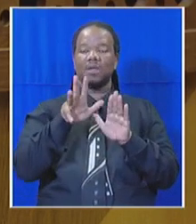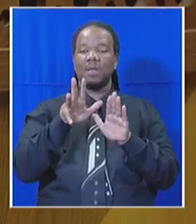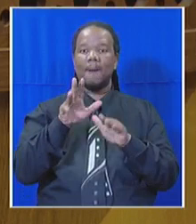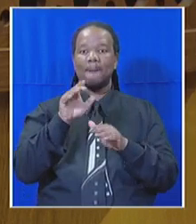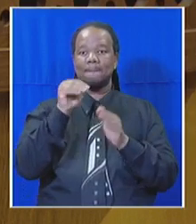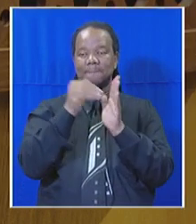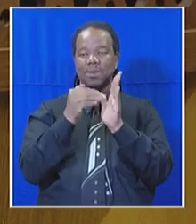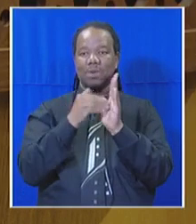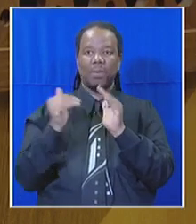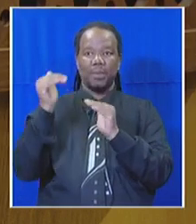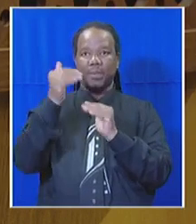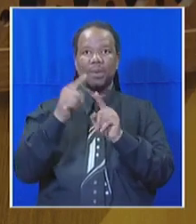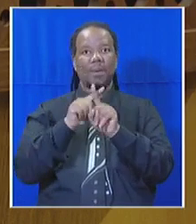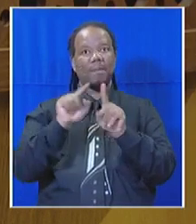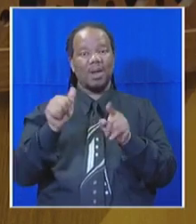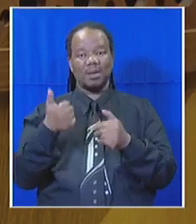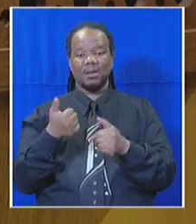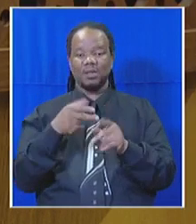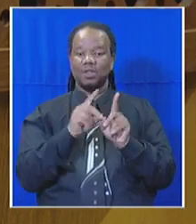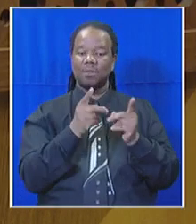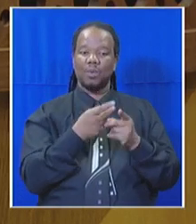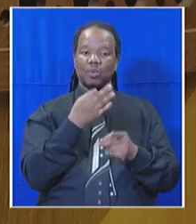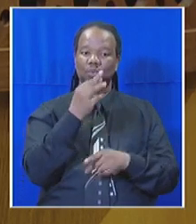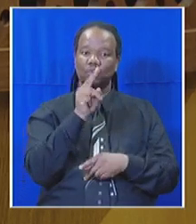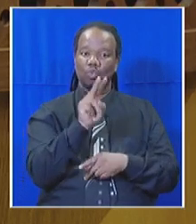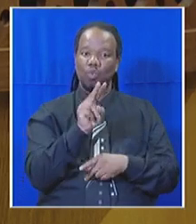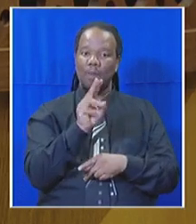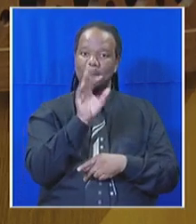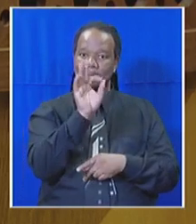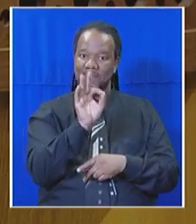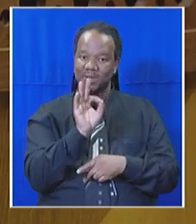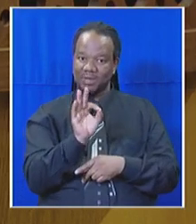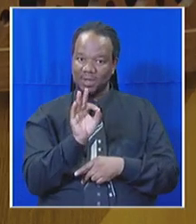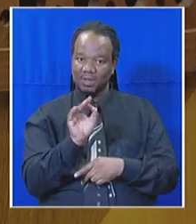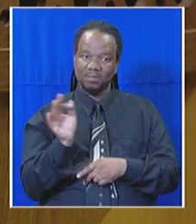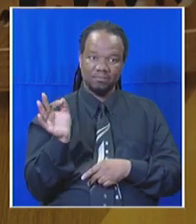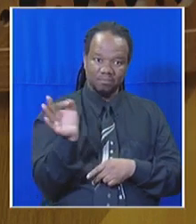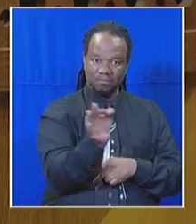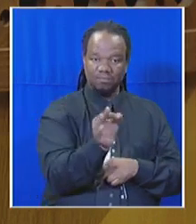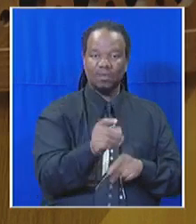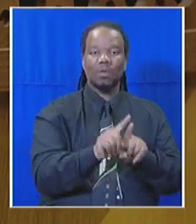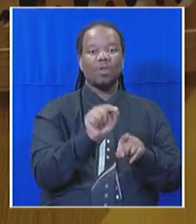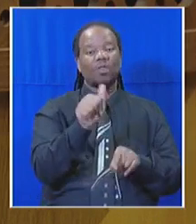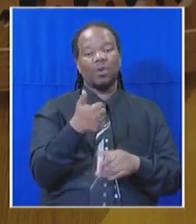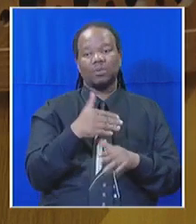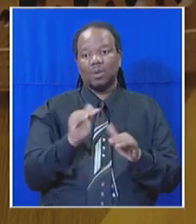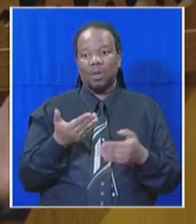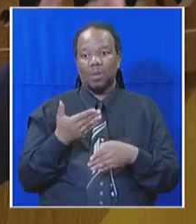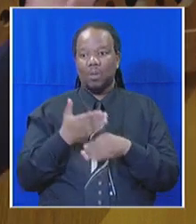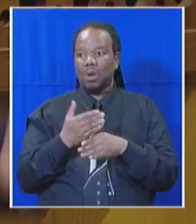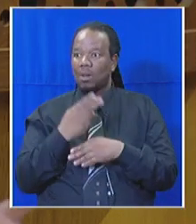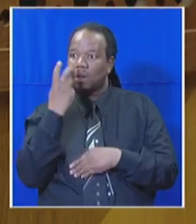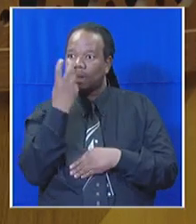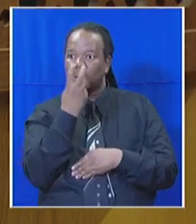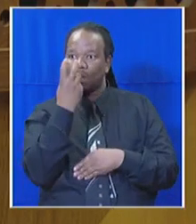department was only able to place 2% of those people who came to them and reported for unemployment that they are work seekers.